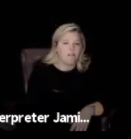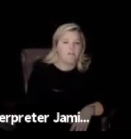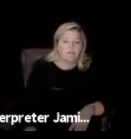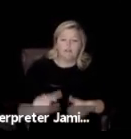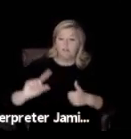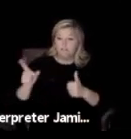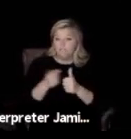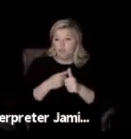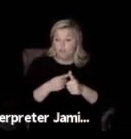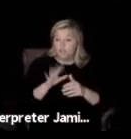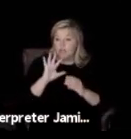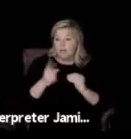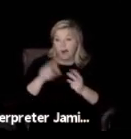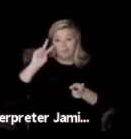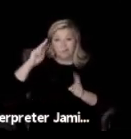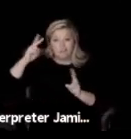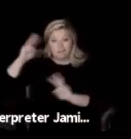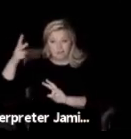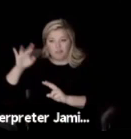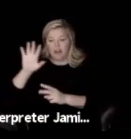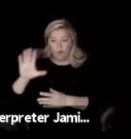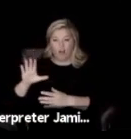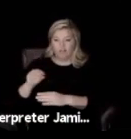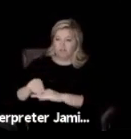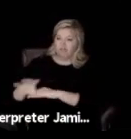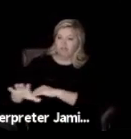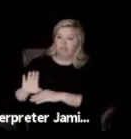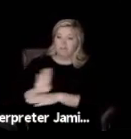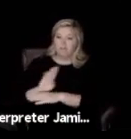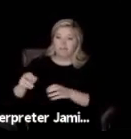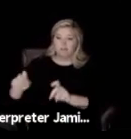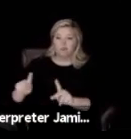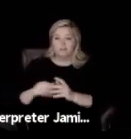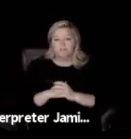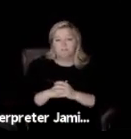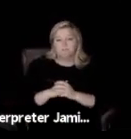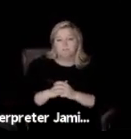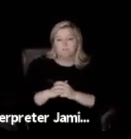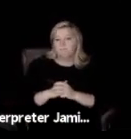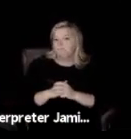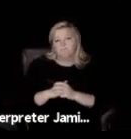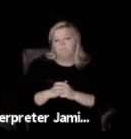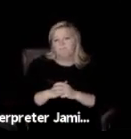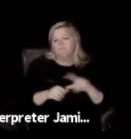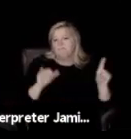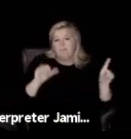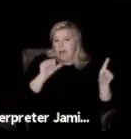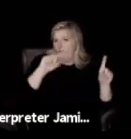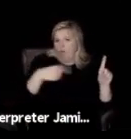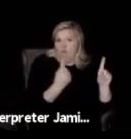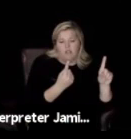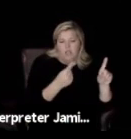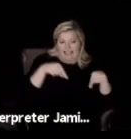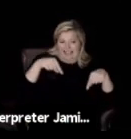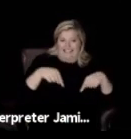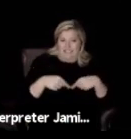can literally crush your business opportunities. And this isn't just this field. It